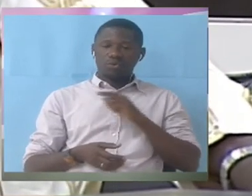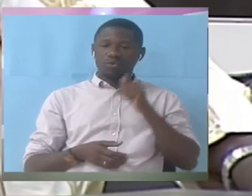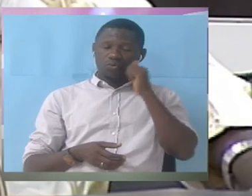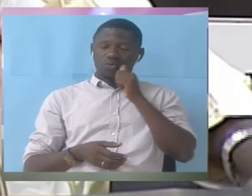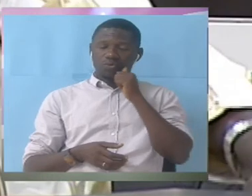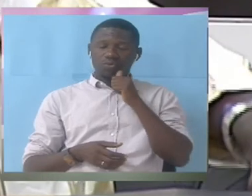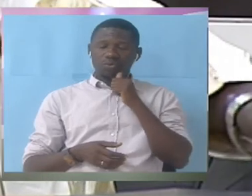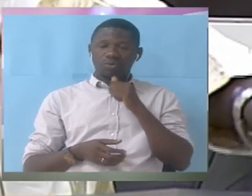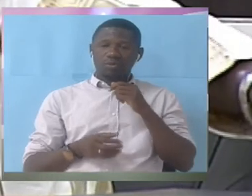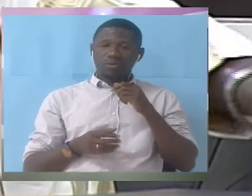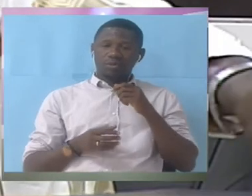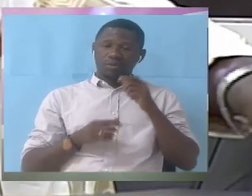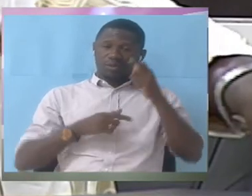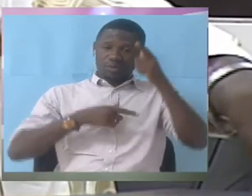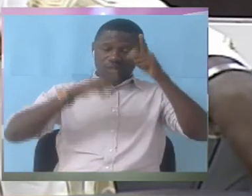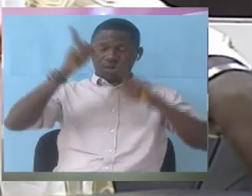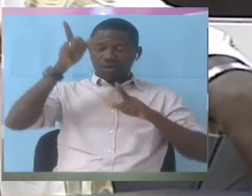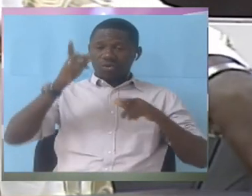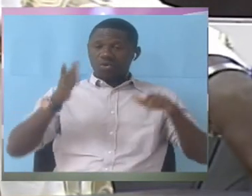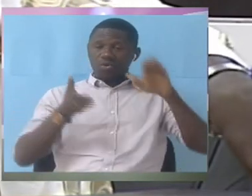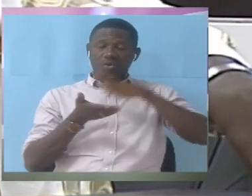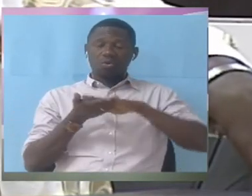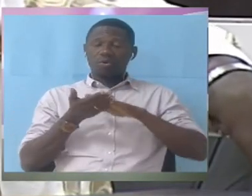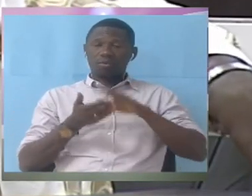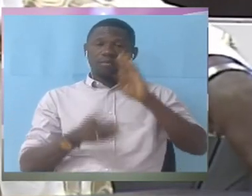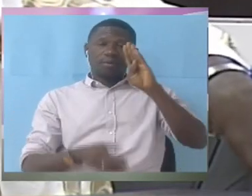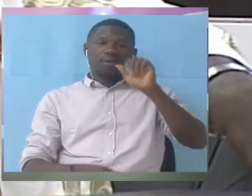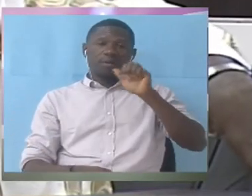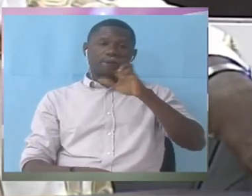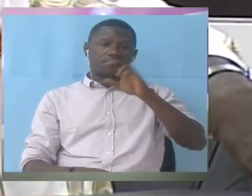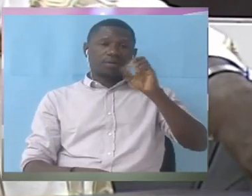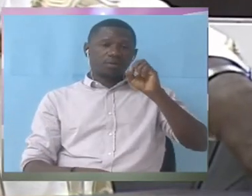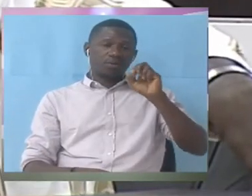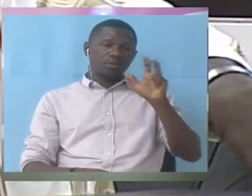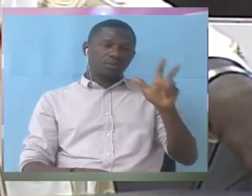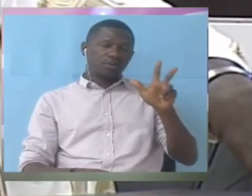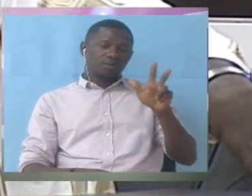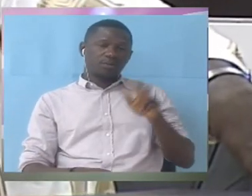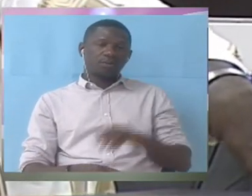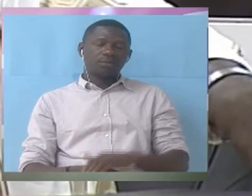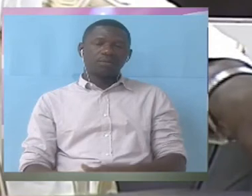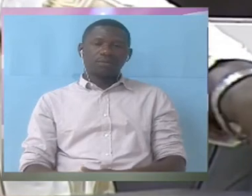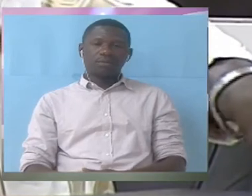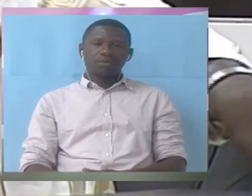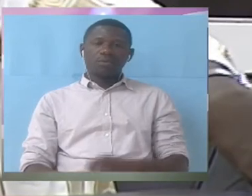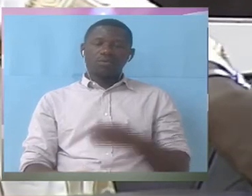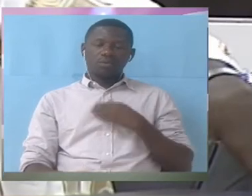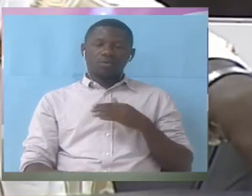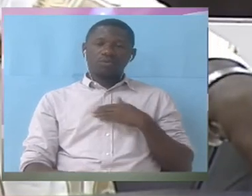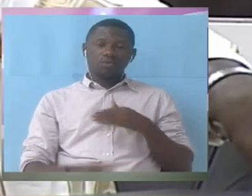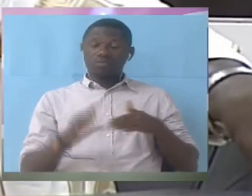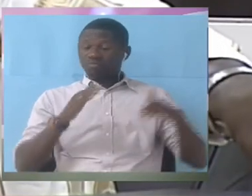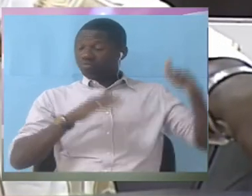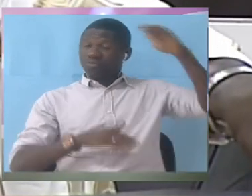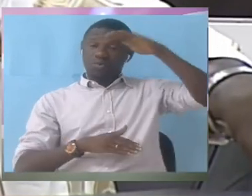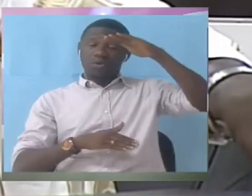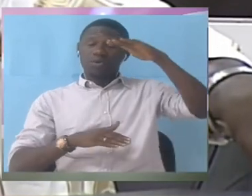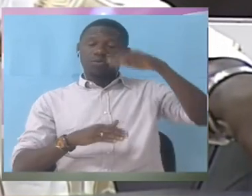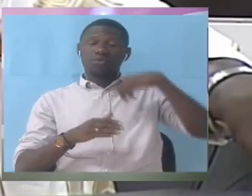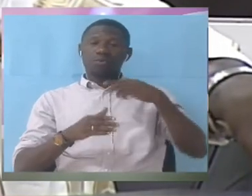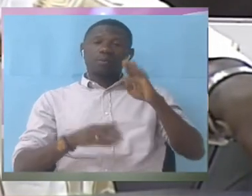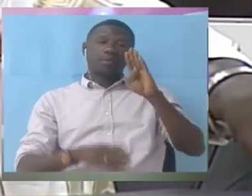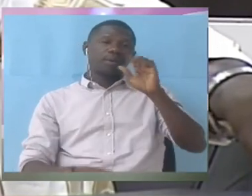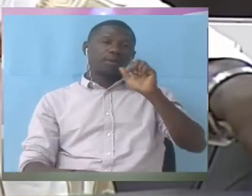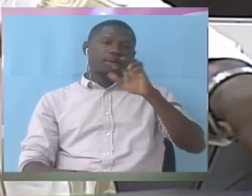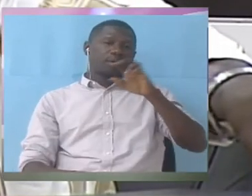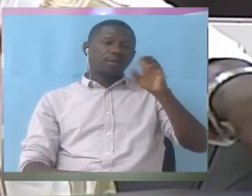on Barrow. Legi nak ben jaan jefo ma xama ci ko Barrow. We were too senior to Barrow.